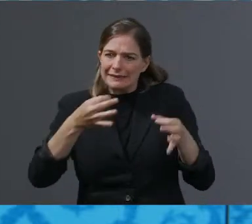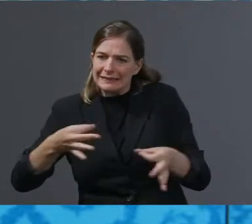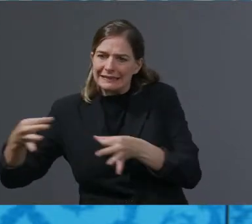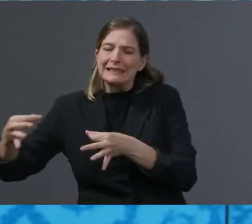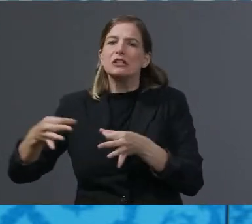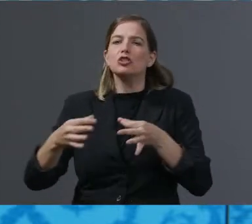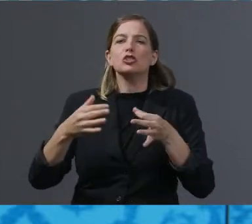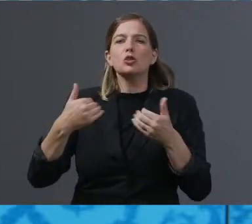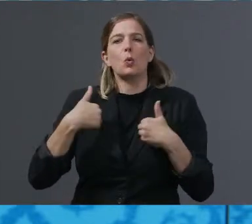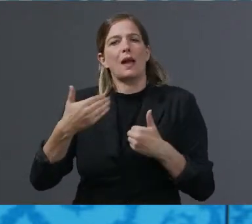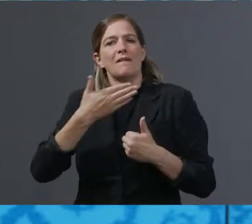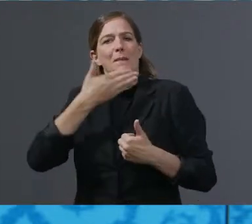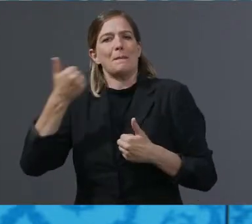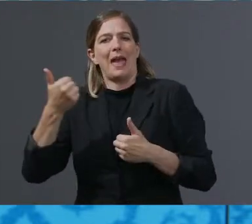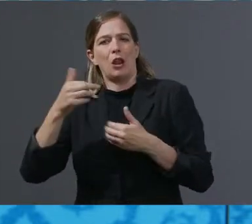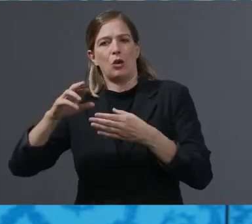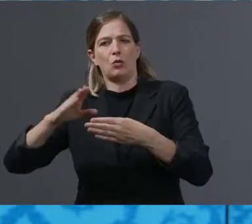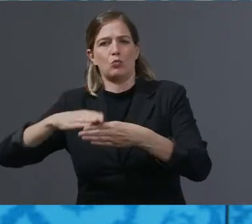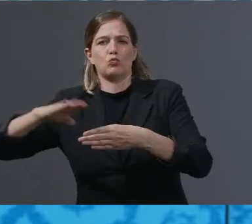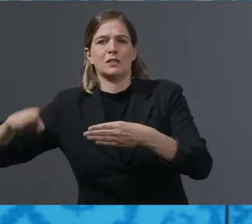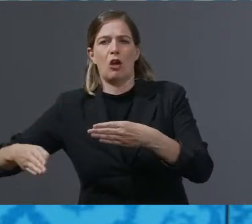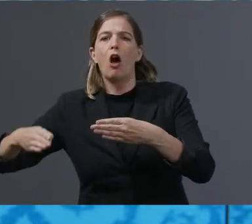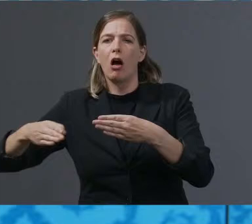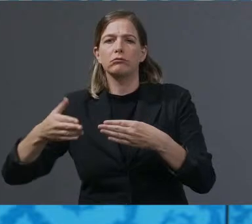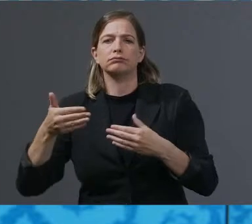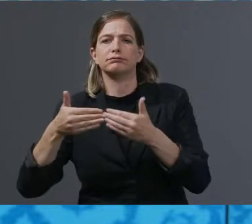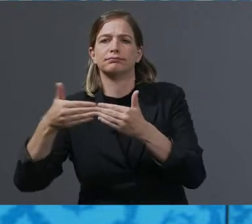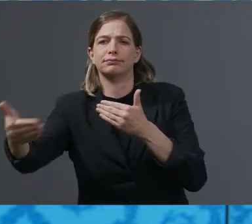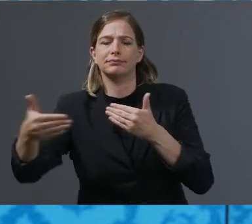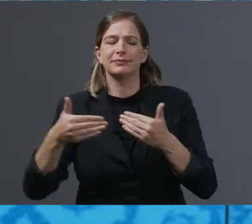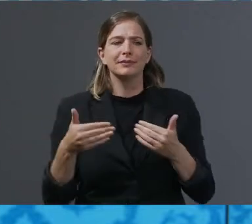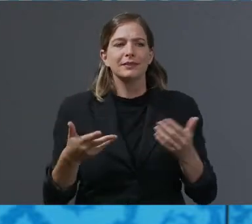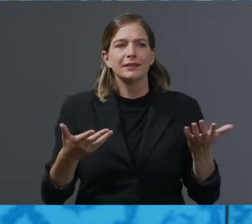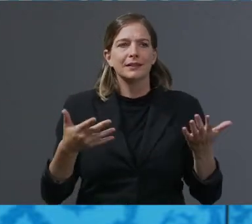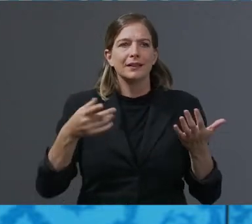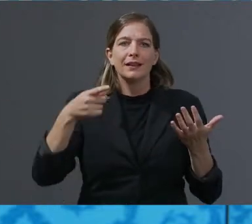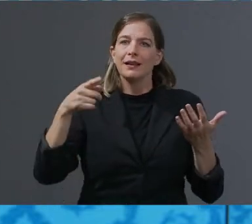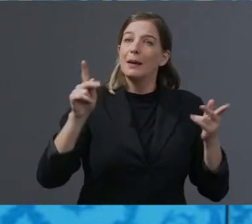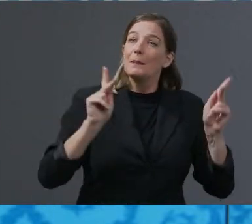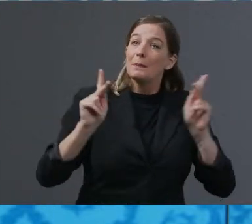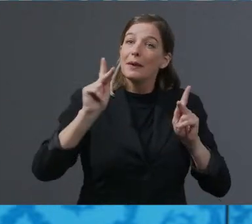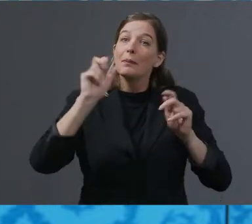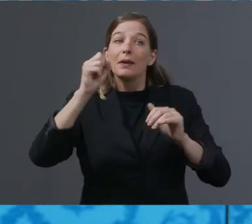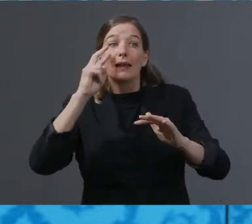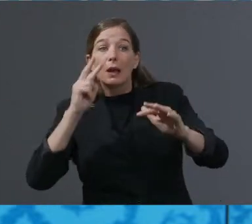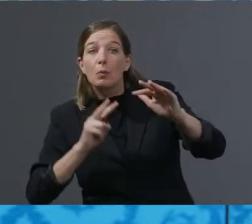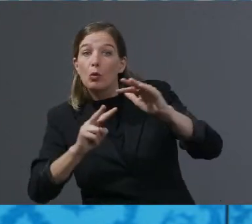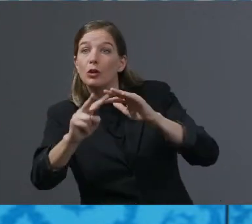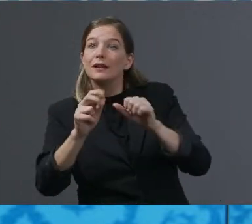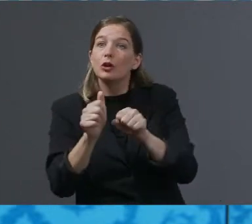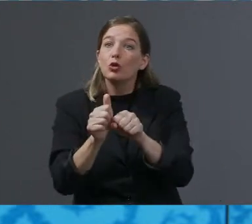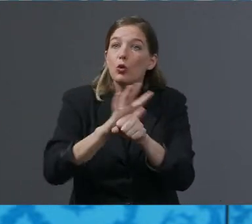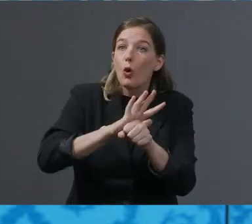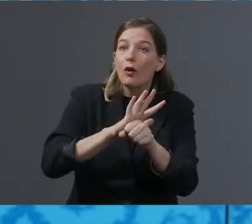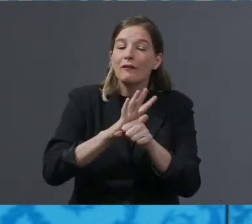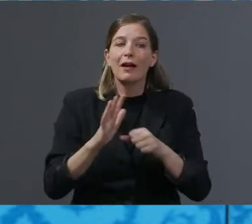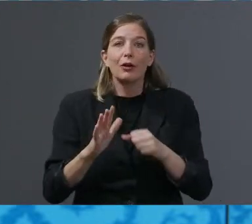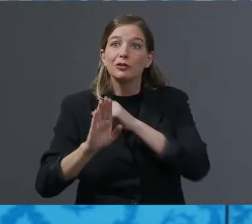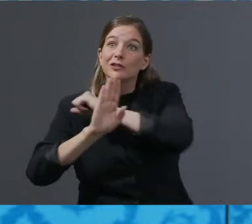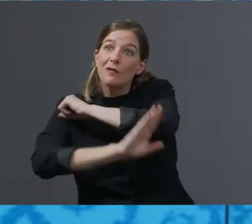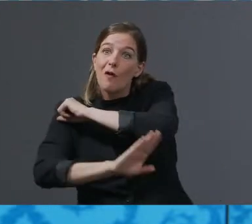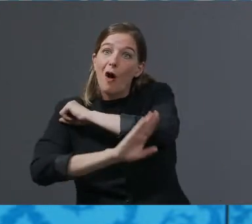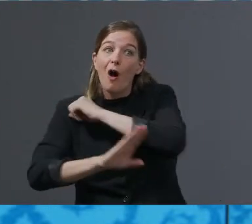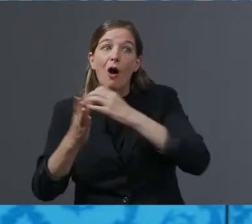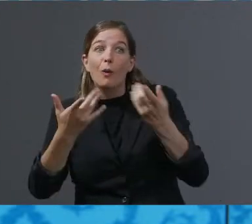knows what the future holds with this virus. No one knows what's going to be brought in the fall. I was just told